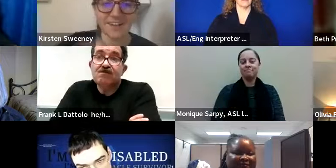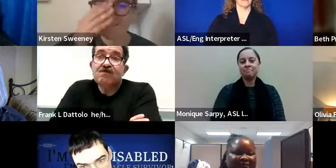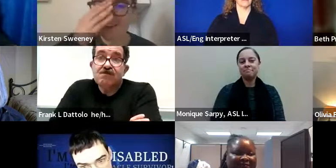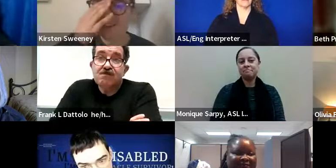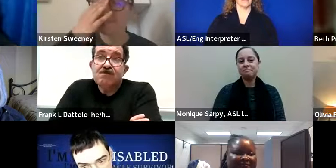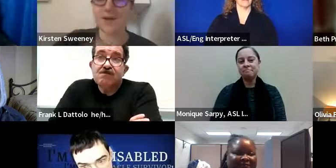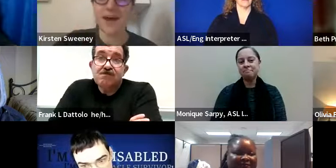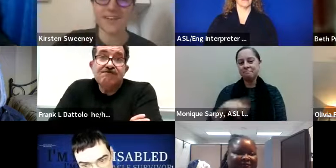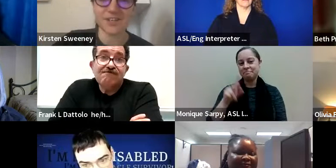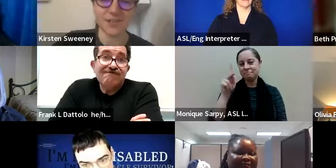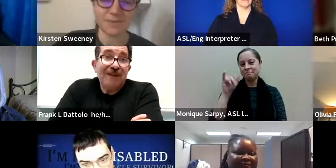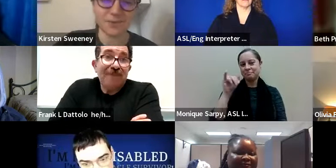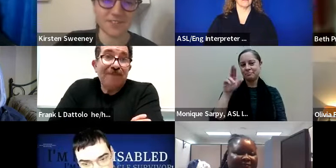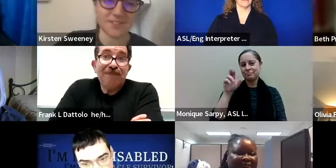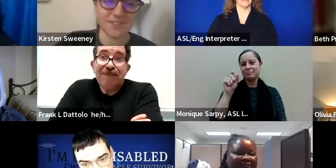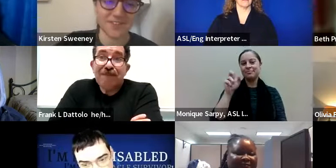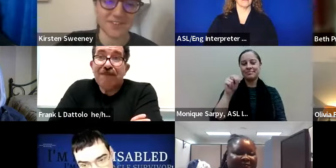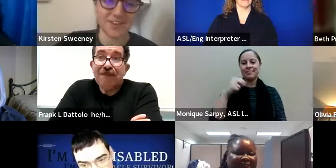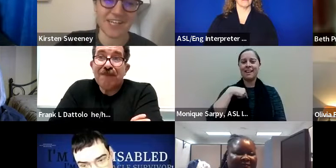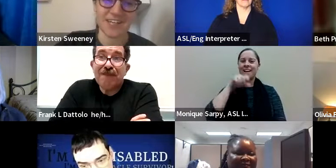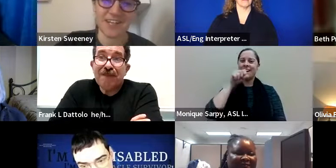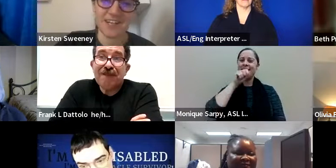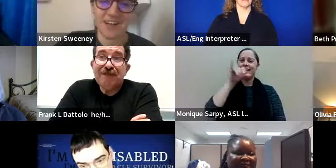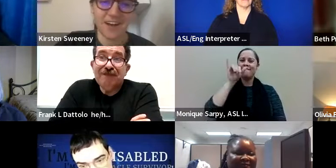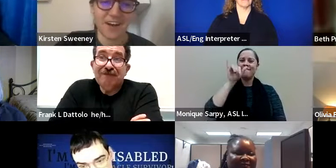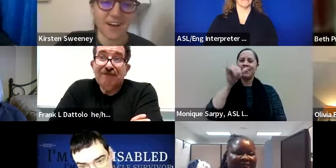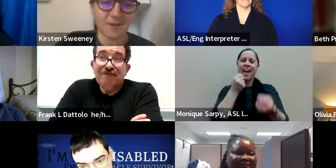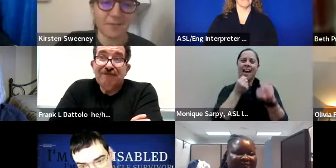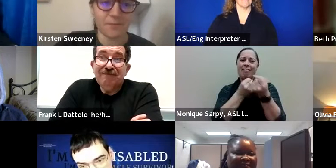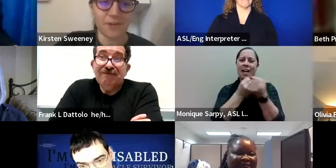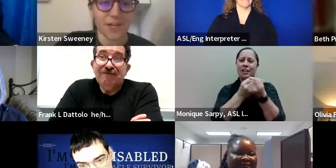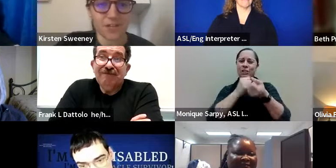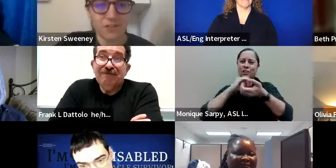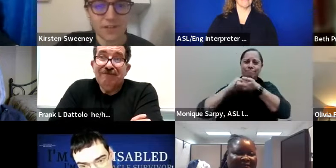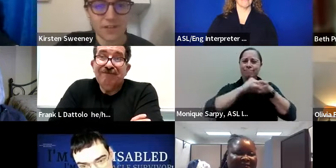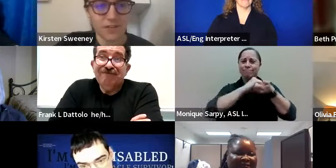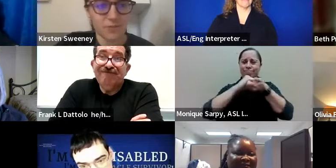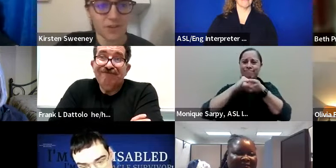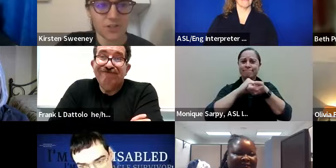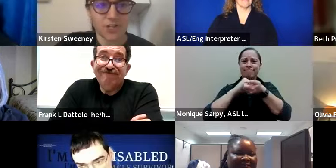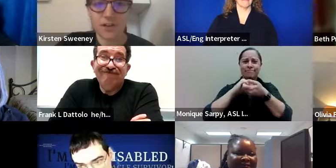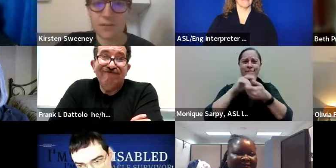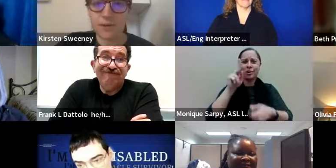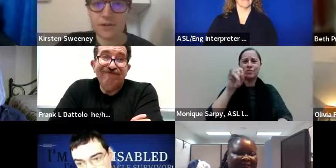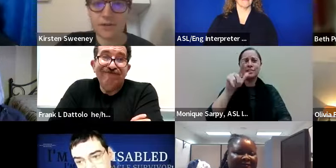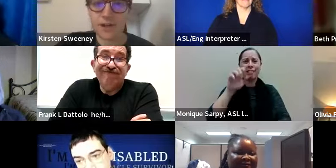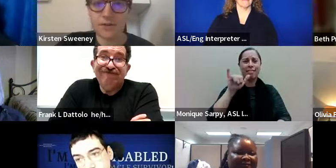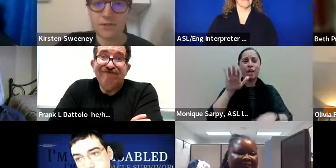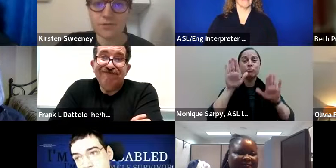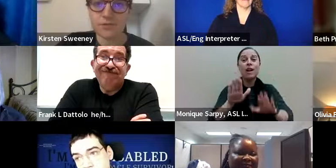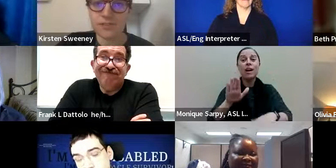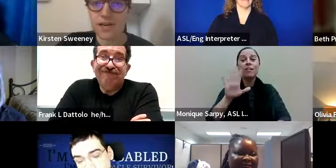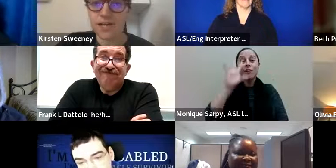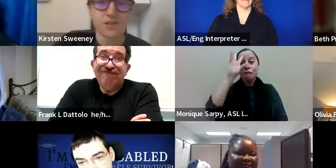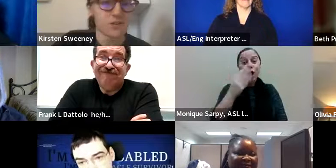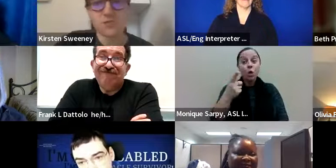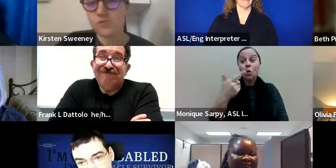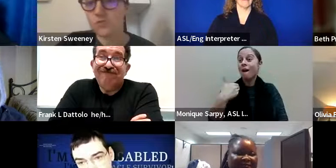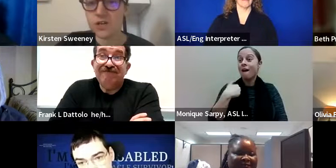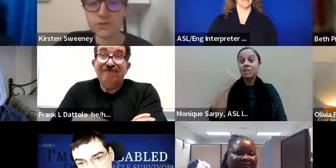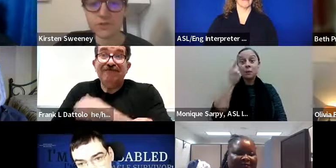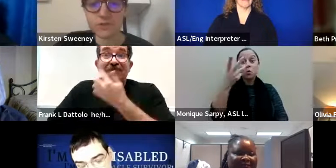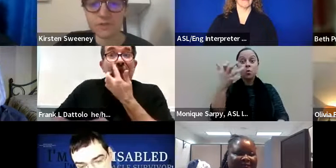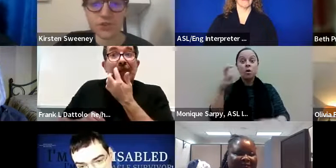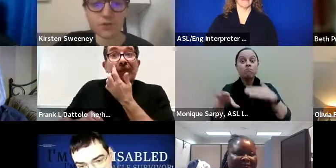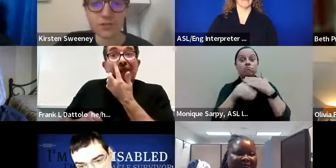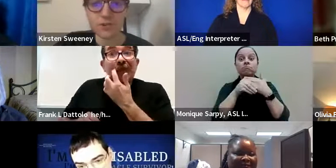Yeah, I love that allyship, Krystal. That's great. Frank, do you have anything you want to share about how you decide